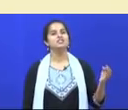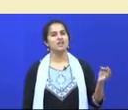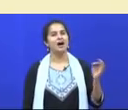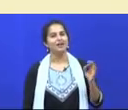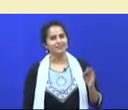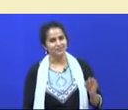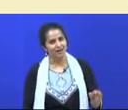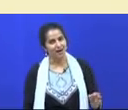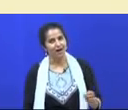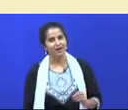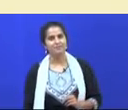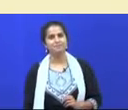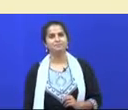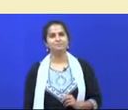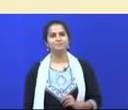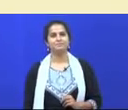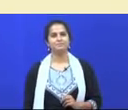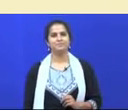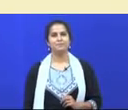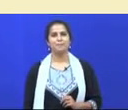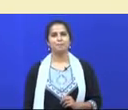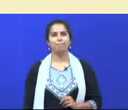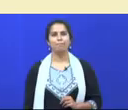aham shanta.